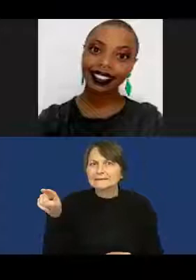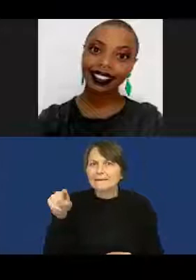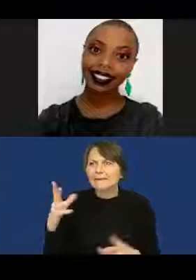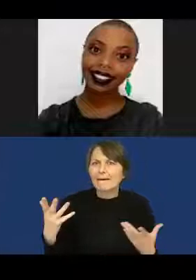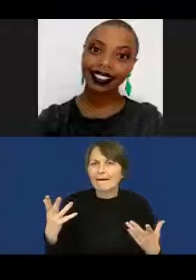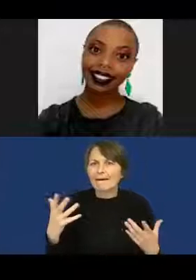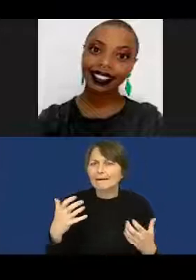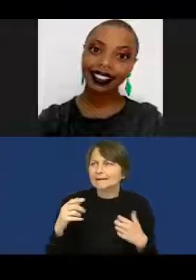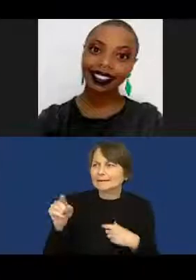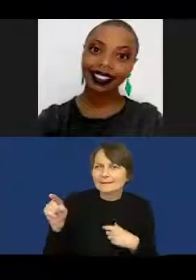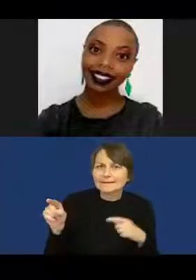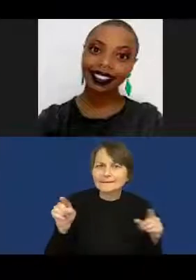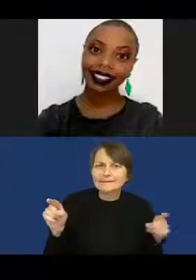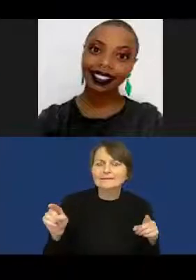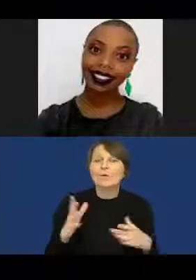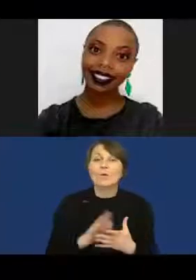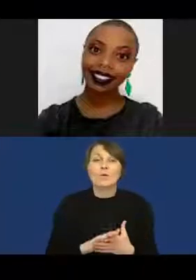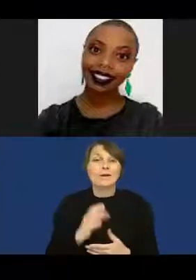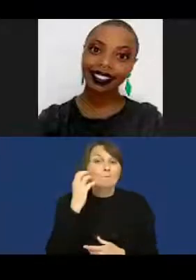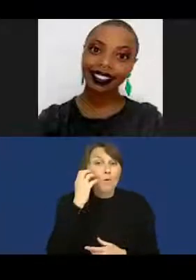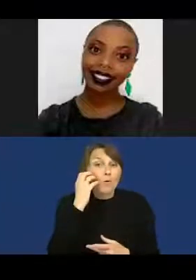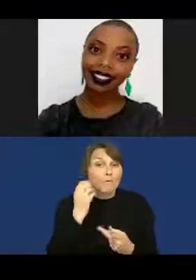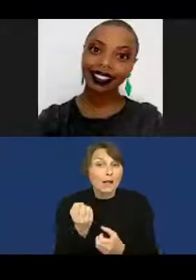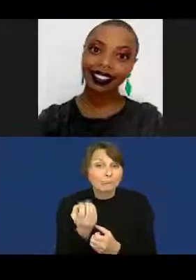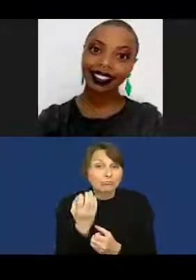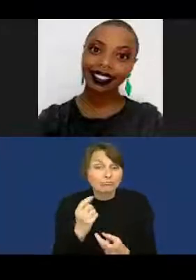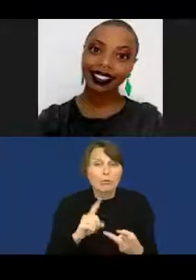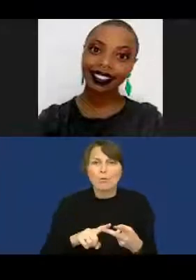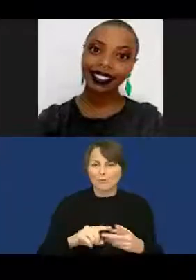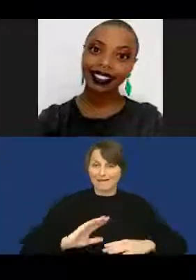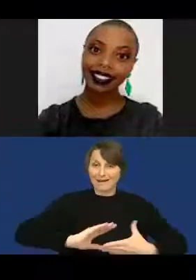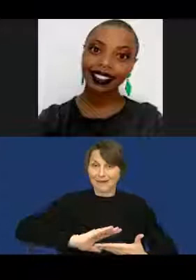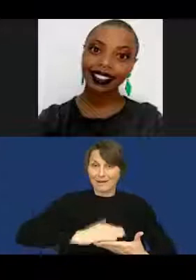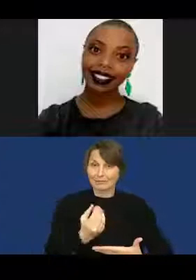one on your mobile phone or your laptop, or they might be used to mark out